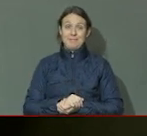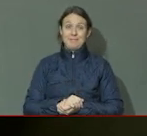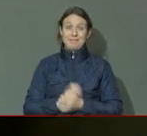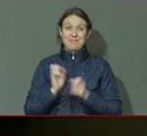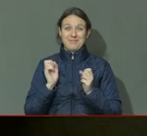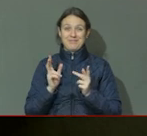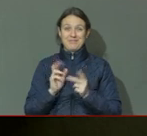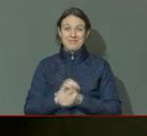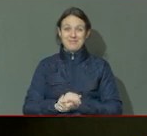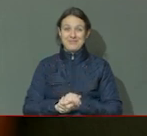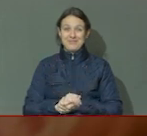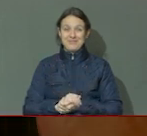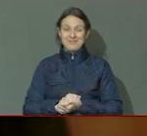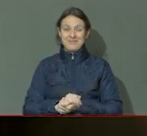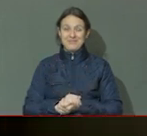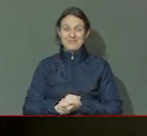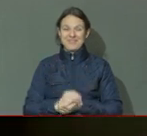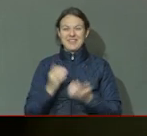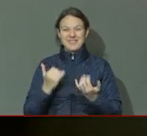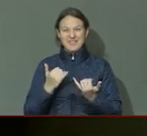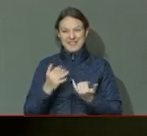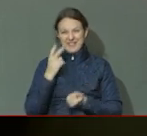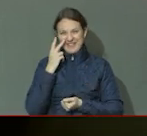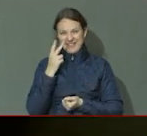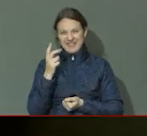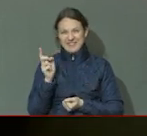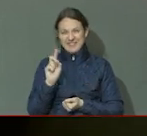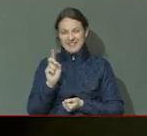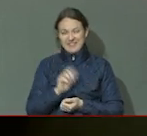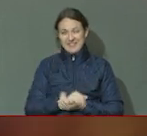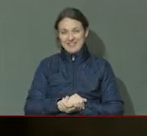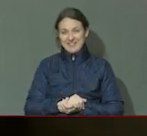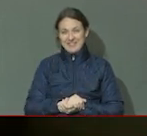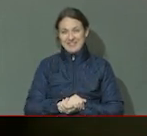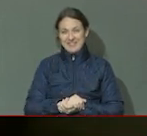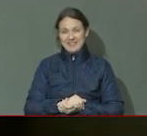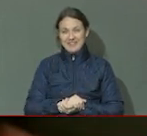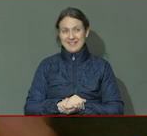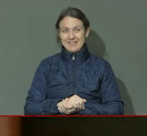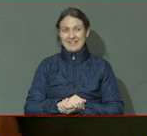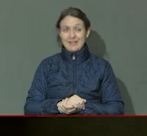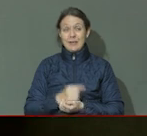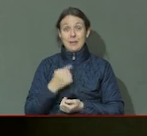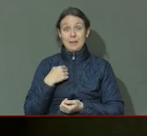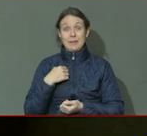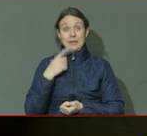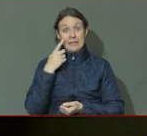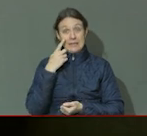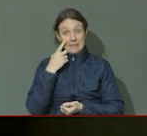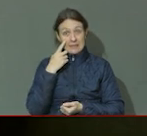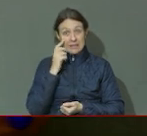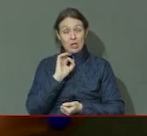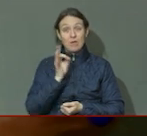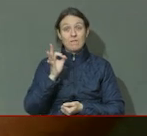Okay, so now I see the following. If I see the